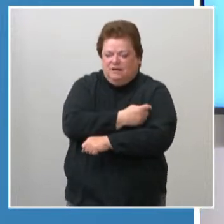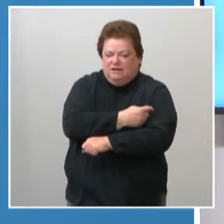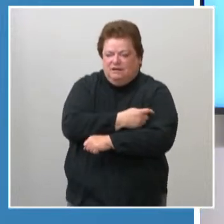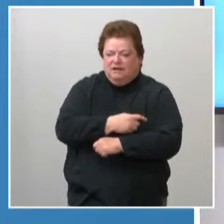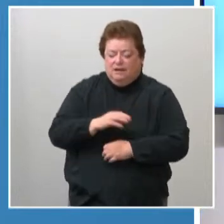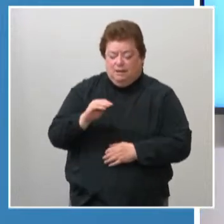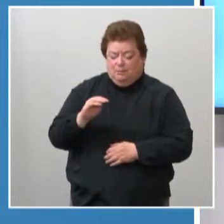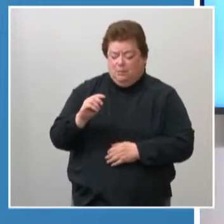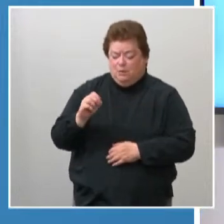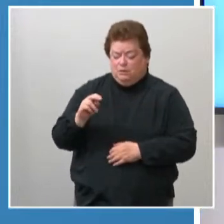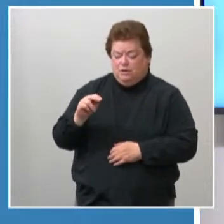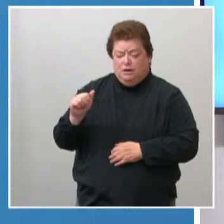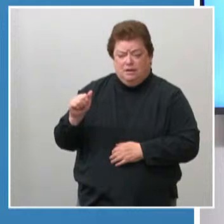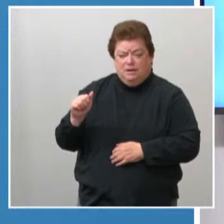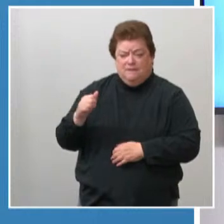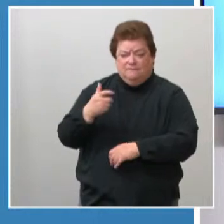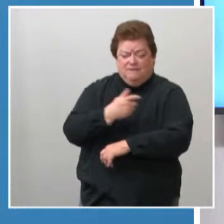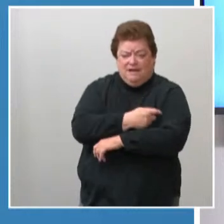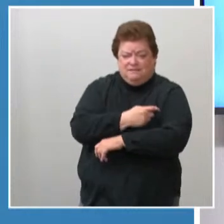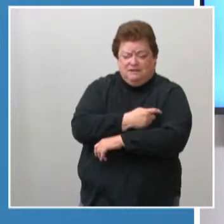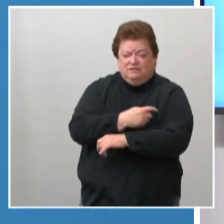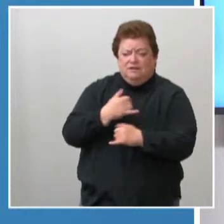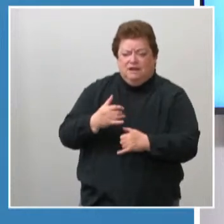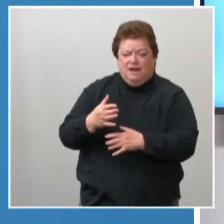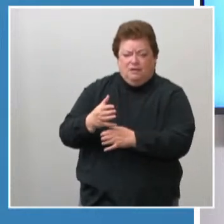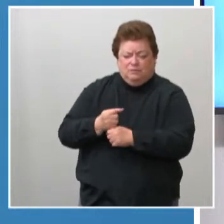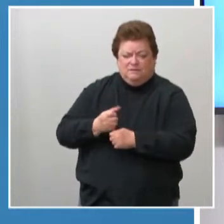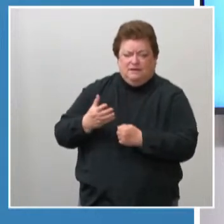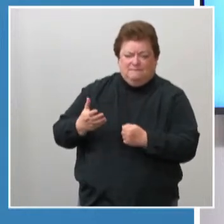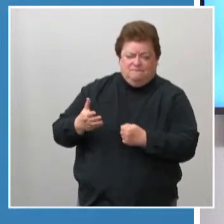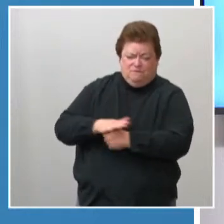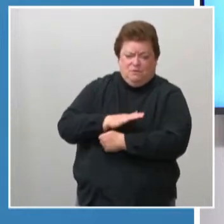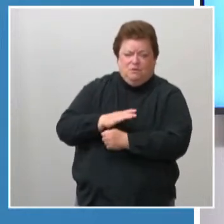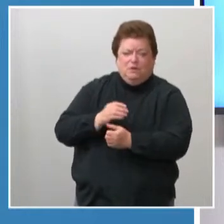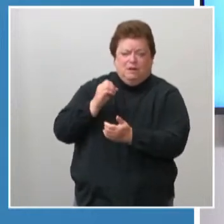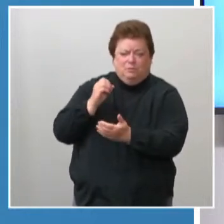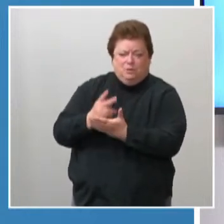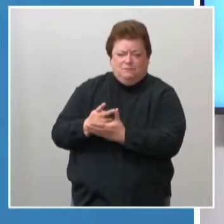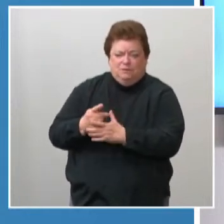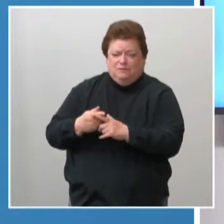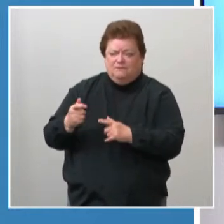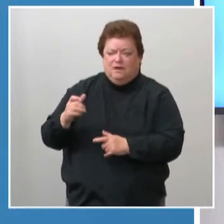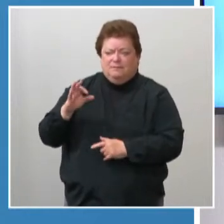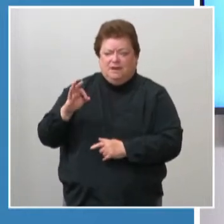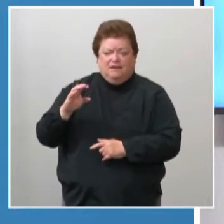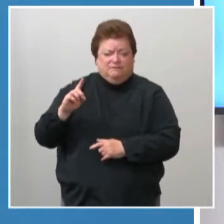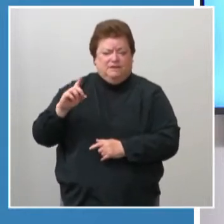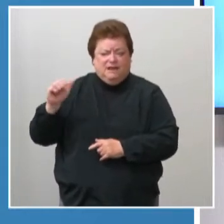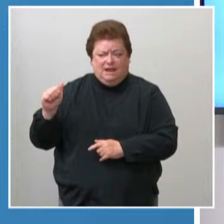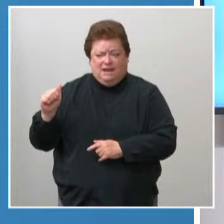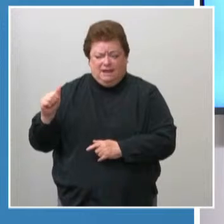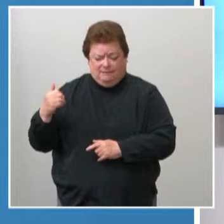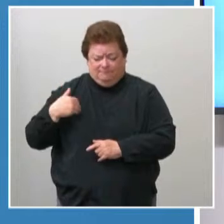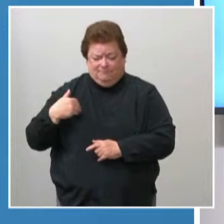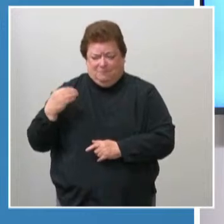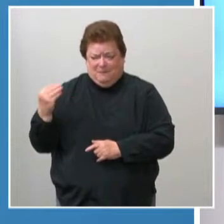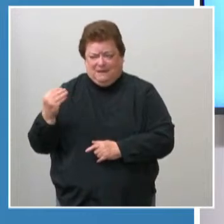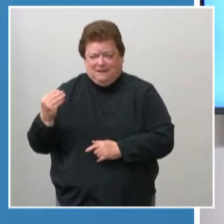Moderna's COVID-19 vaccine received full approval from the Food and Drug Administration on